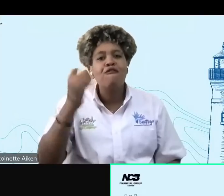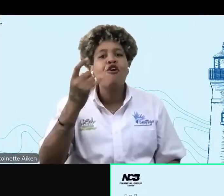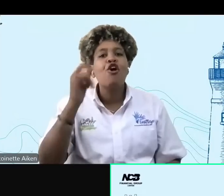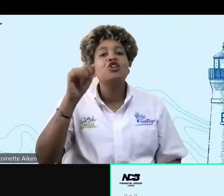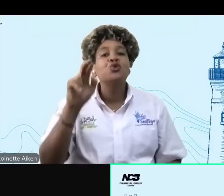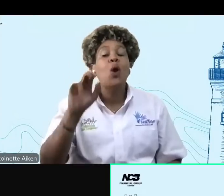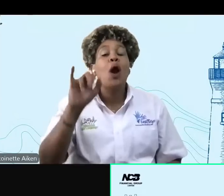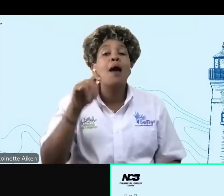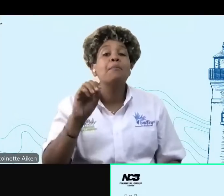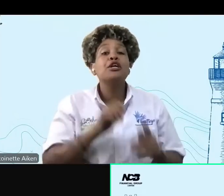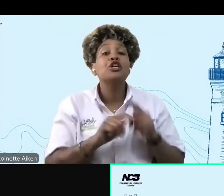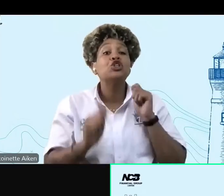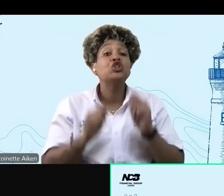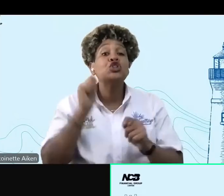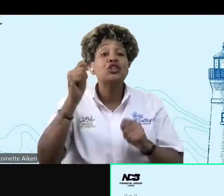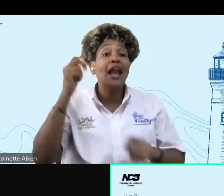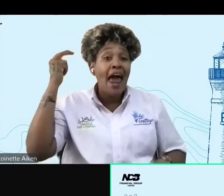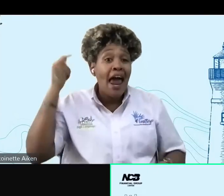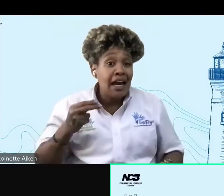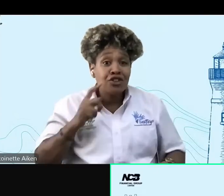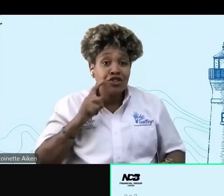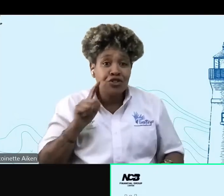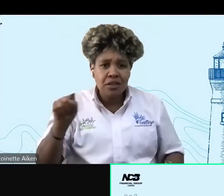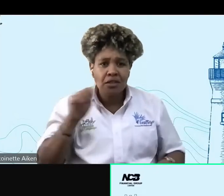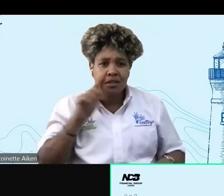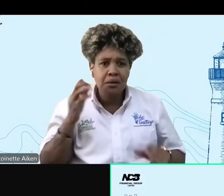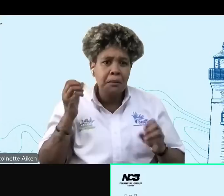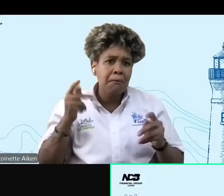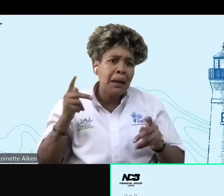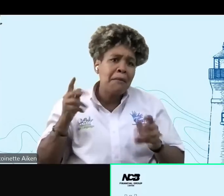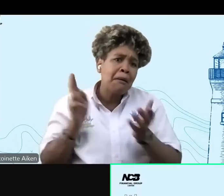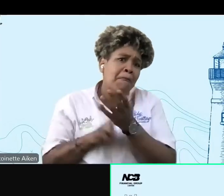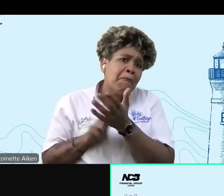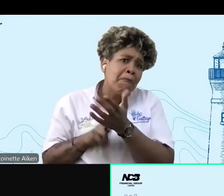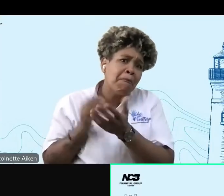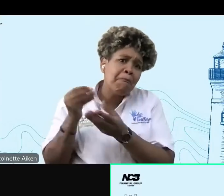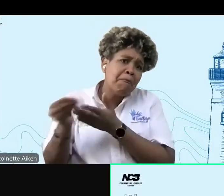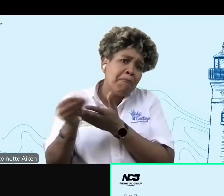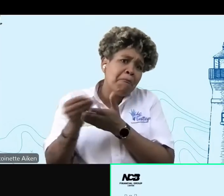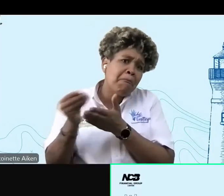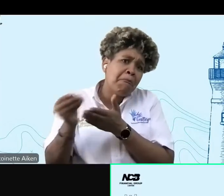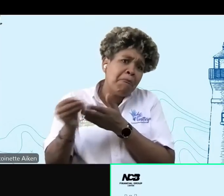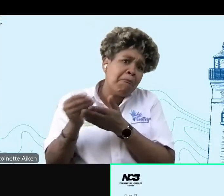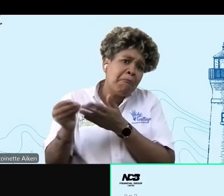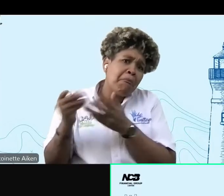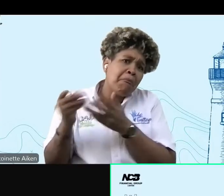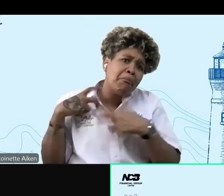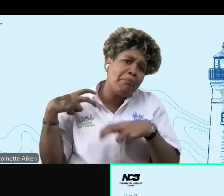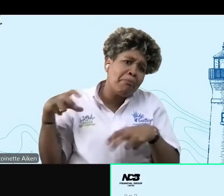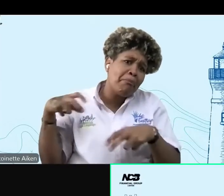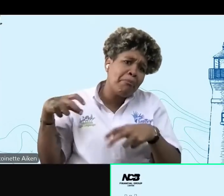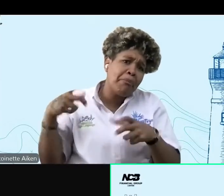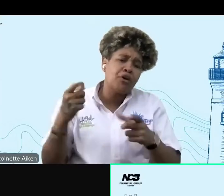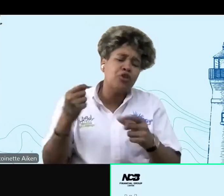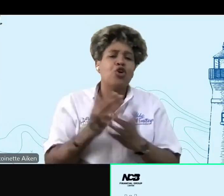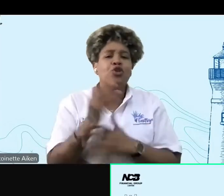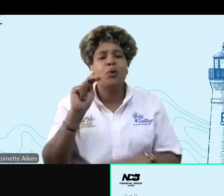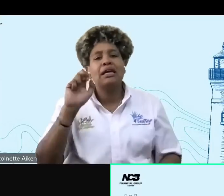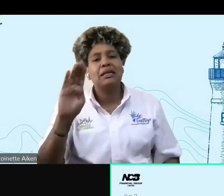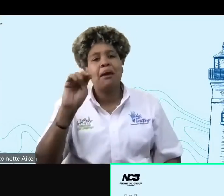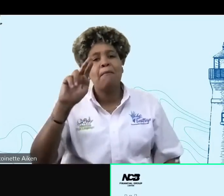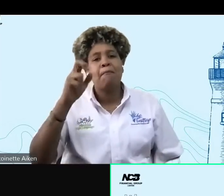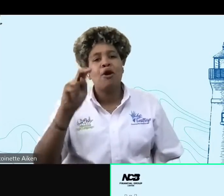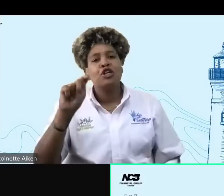in Trinidad and Tobago's history to ever be oversubscribed, and that was done by our subsidiary, NCB Merchant Bank Trinidad and